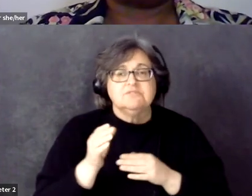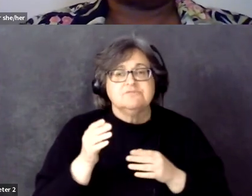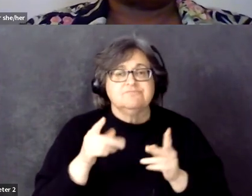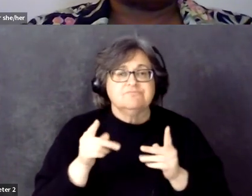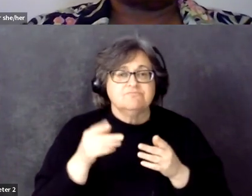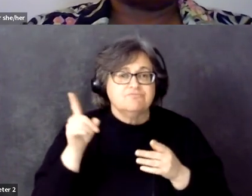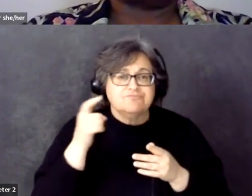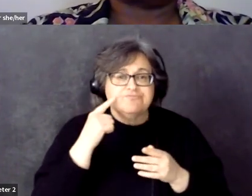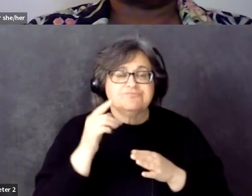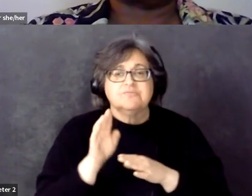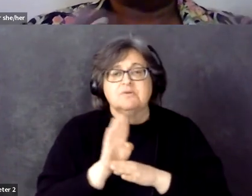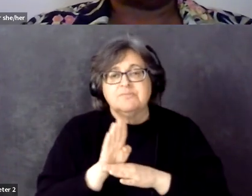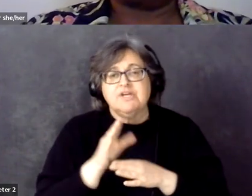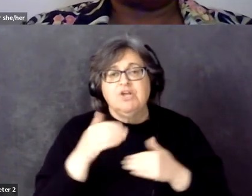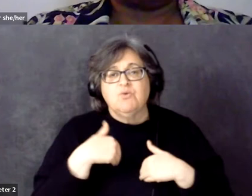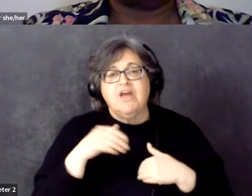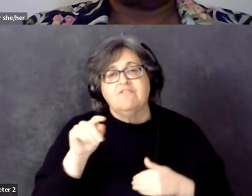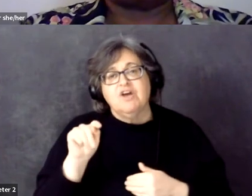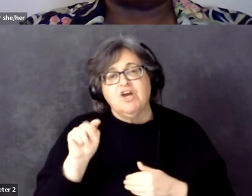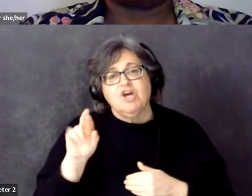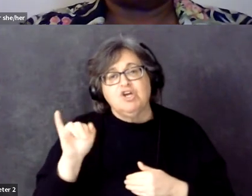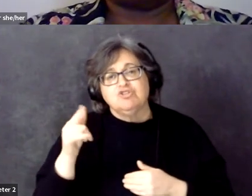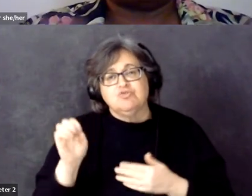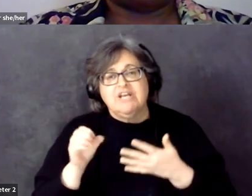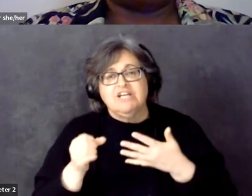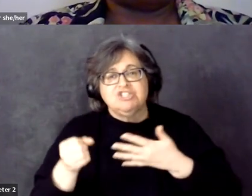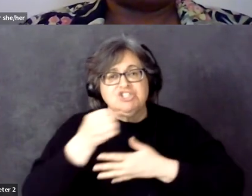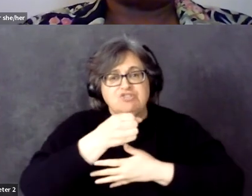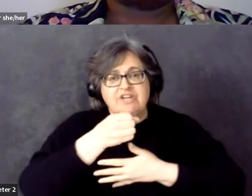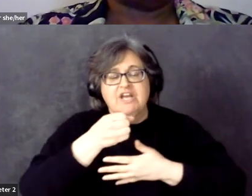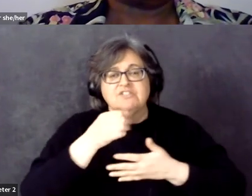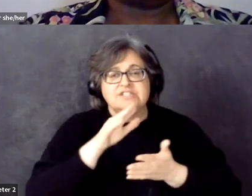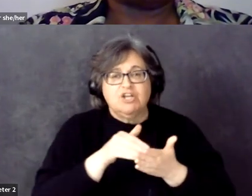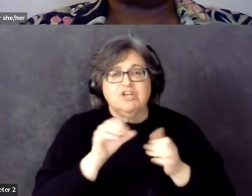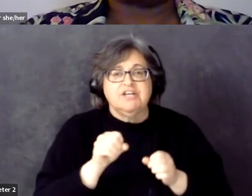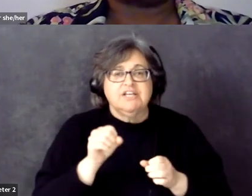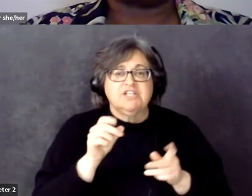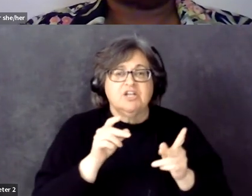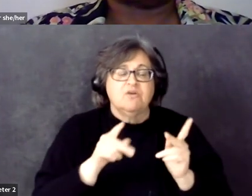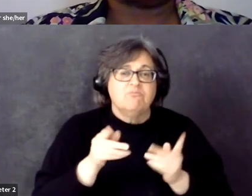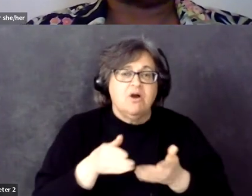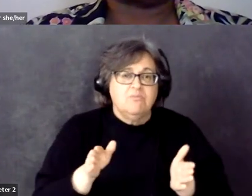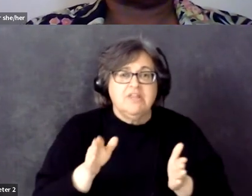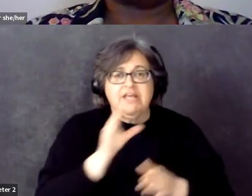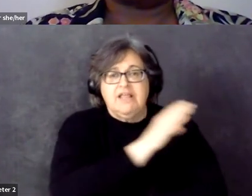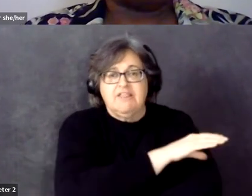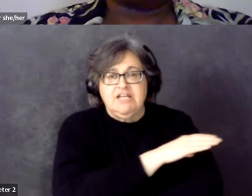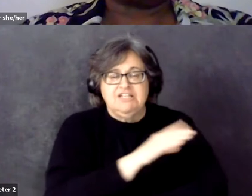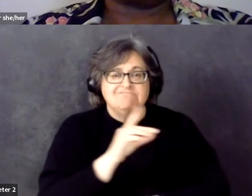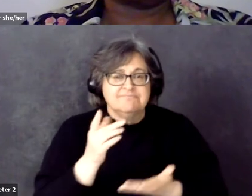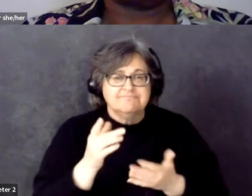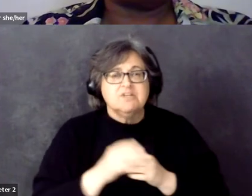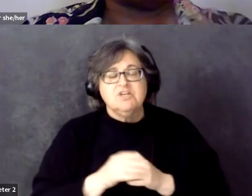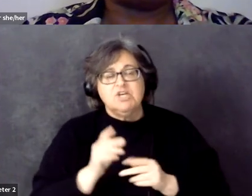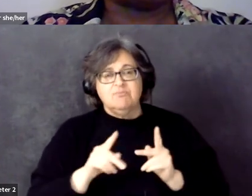to have the triage centers to be the public clinics, so that people are then able